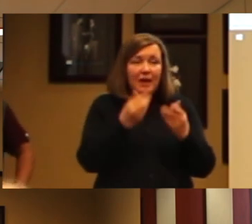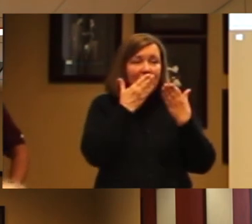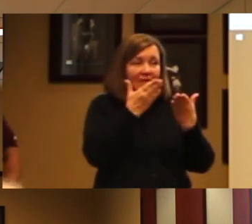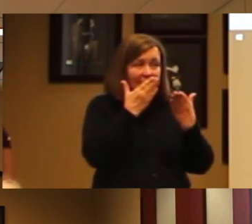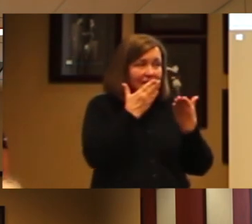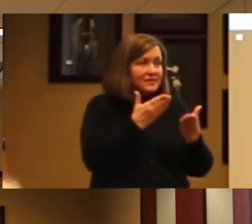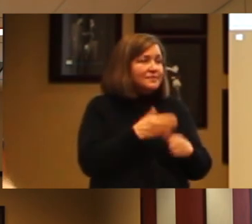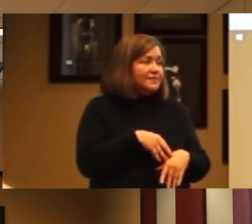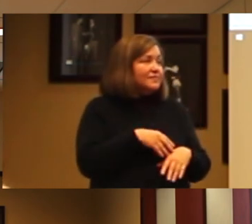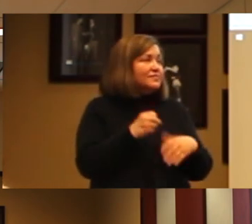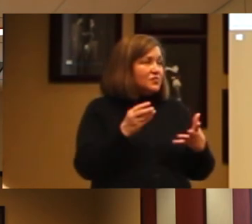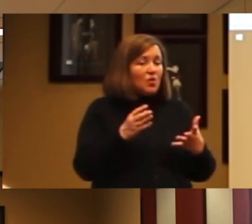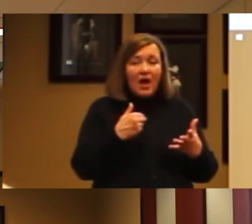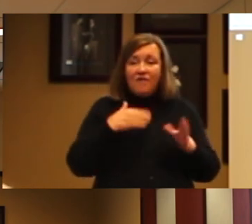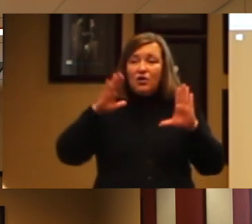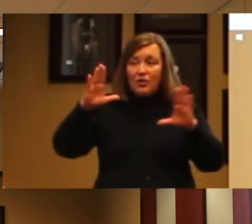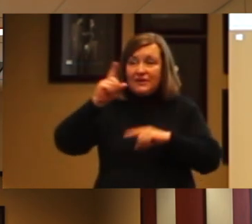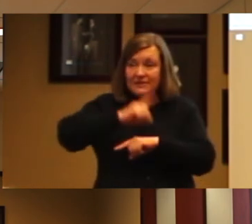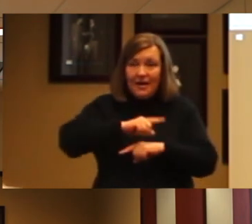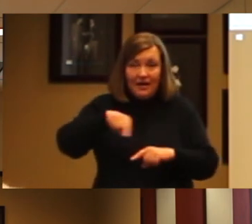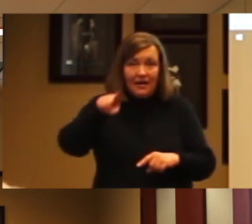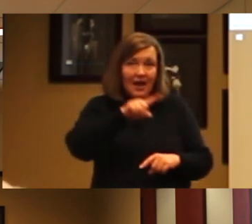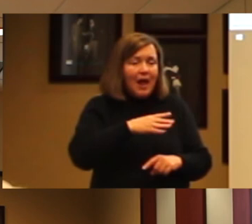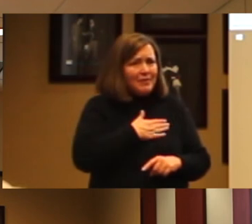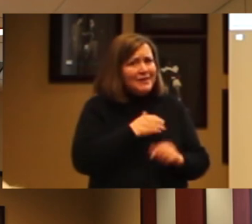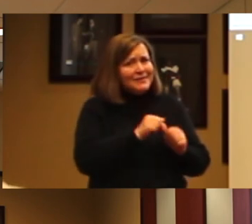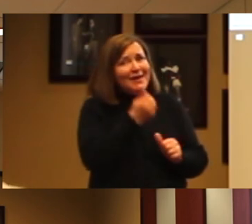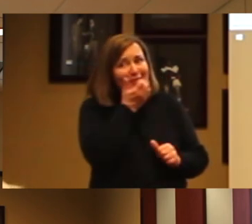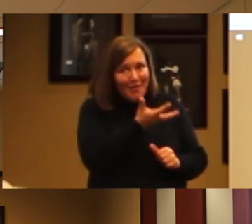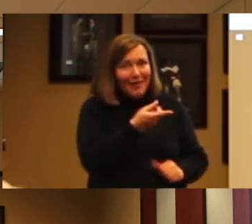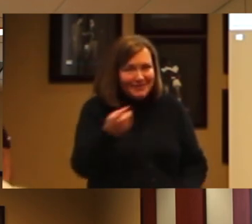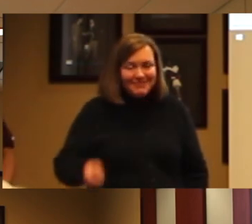as well. So, have a great day and please stay warm.